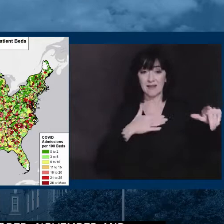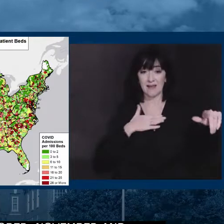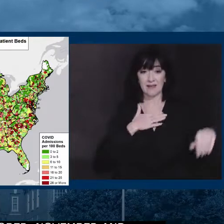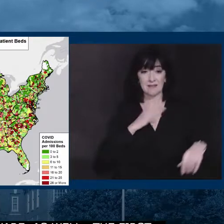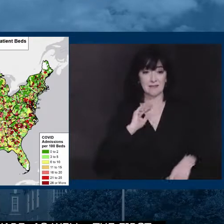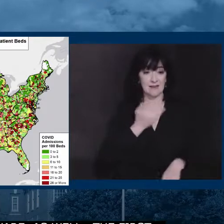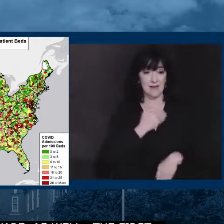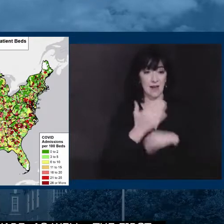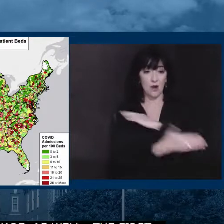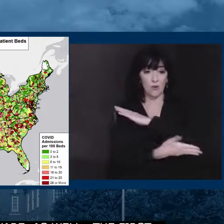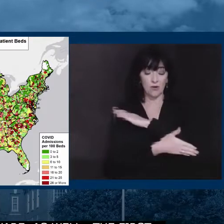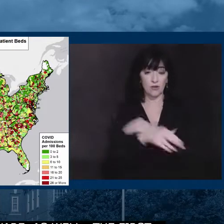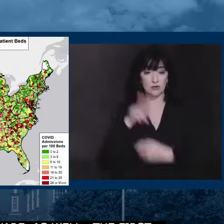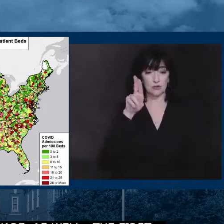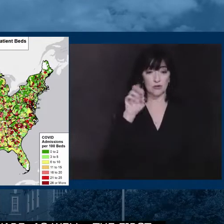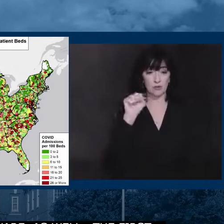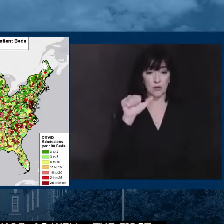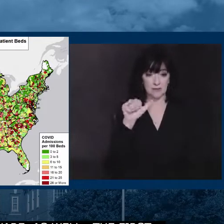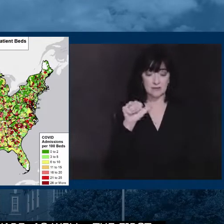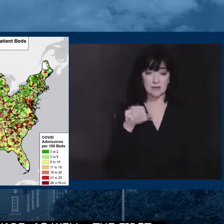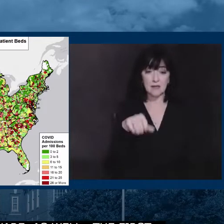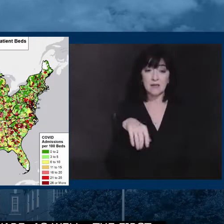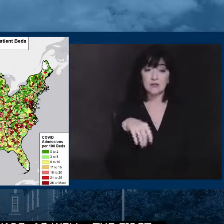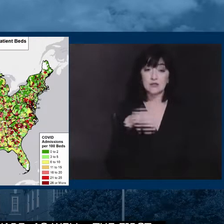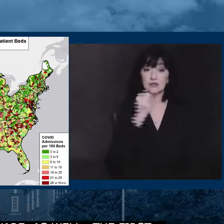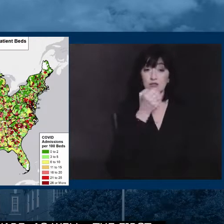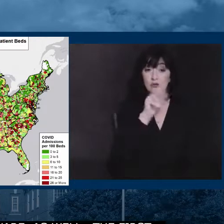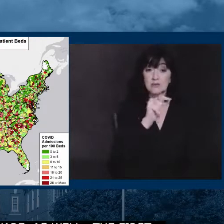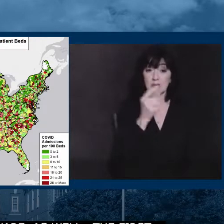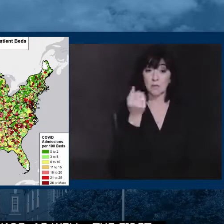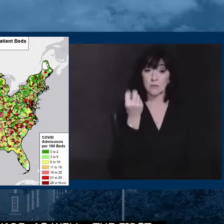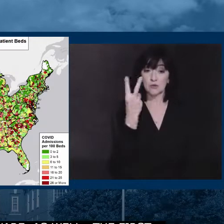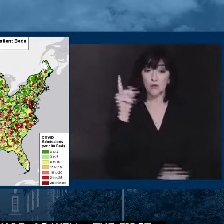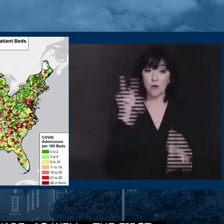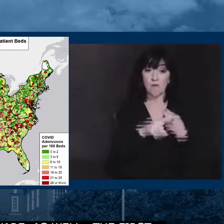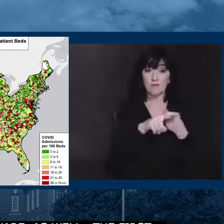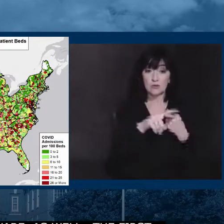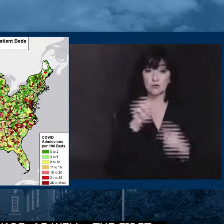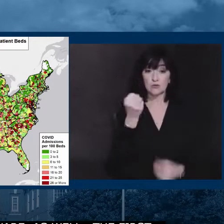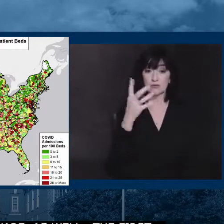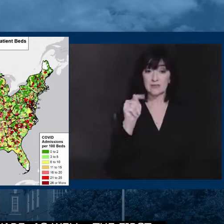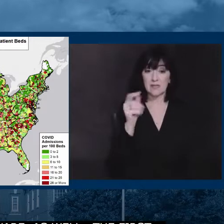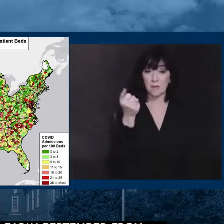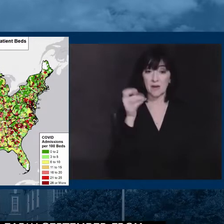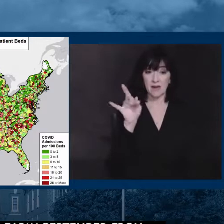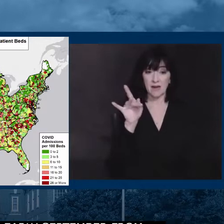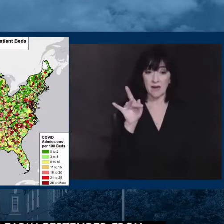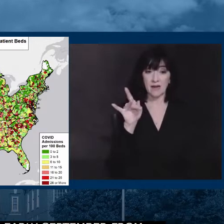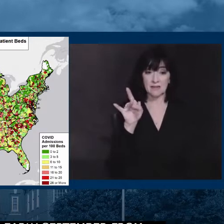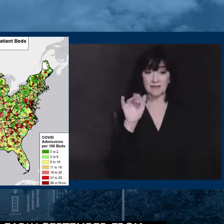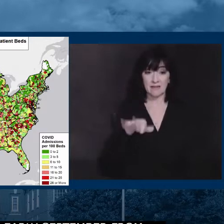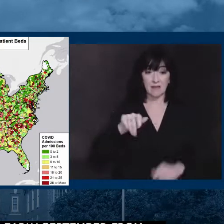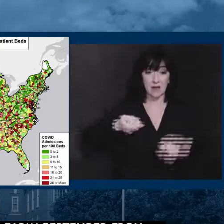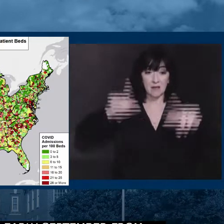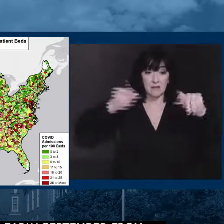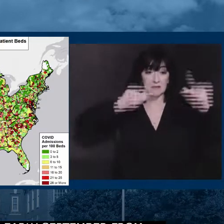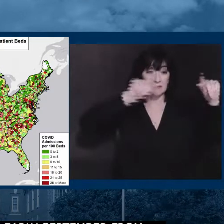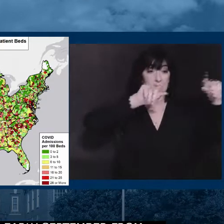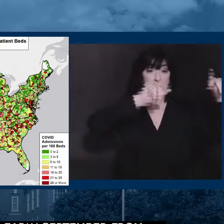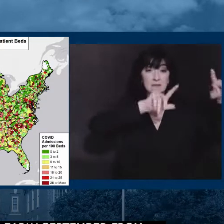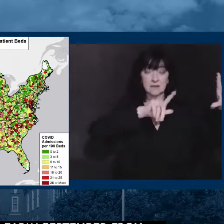September, from September 12th to September 18th, these are admissions to the hospital per